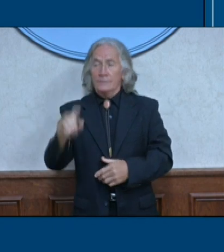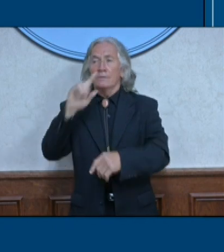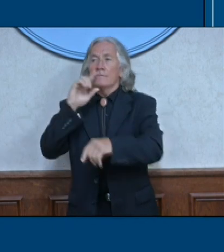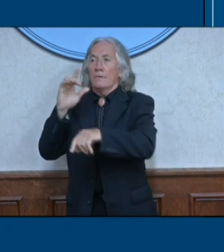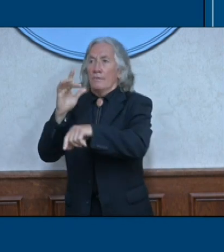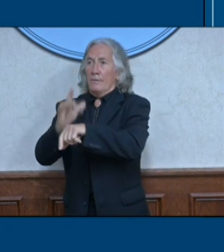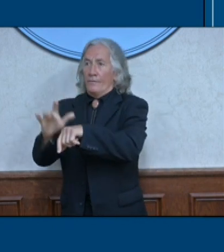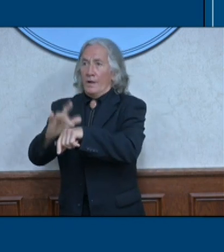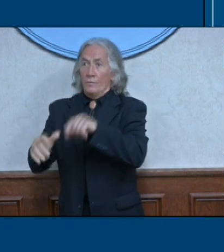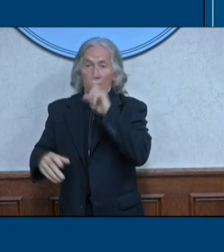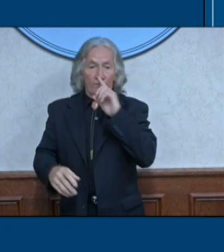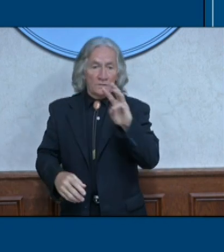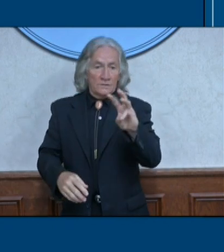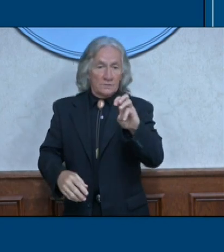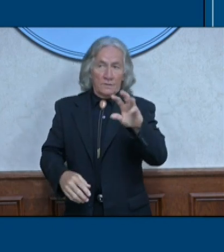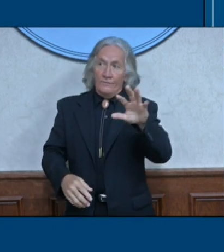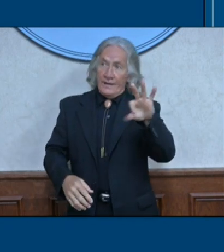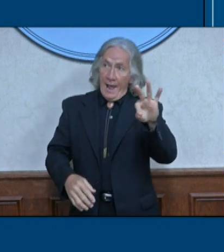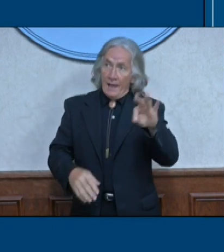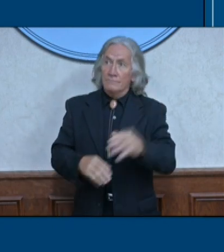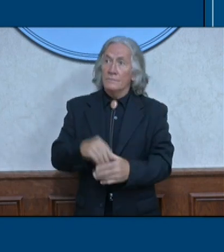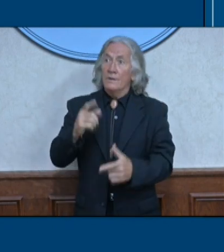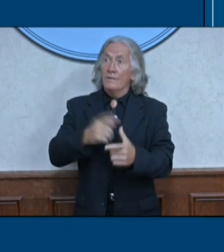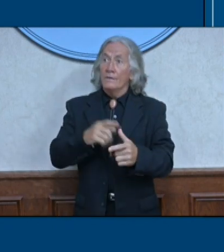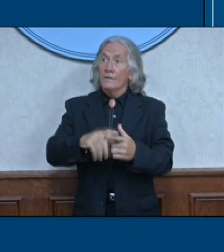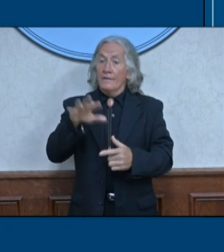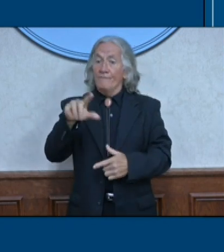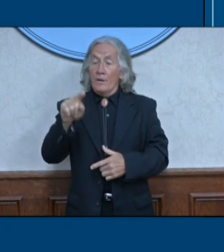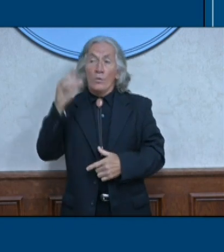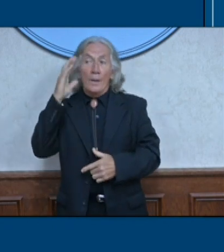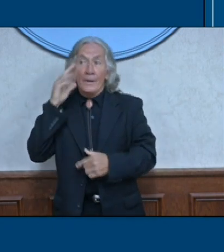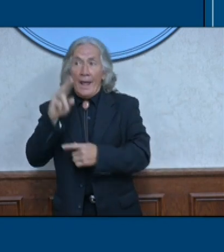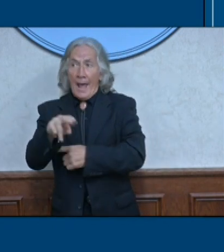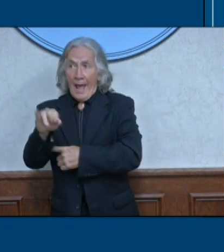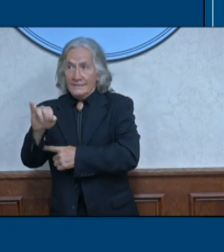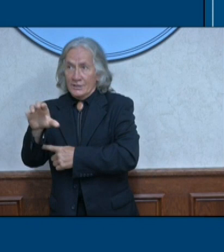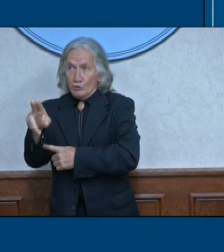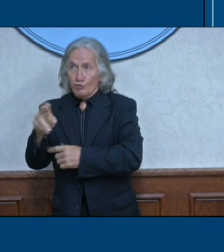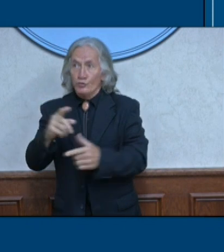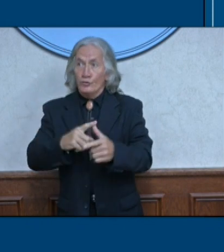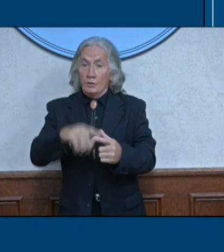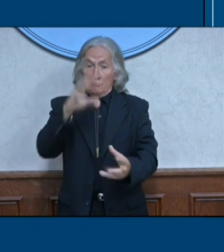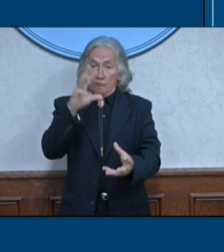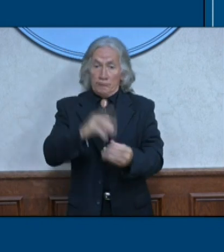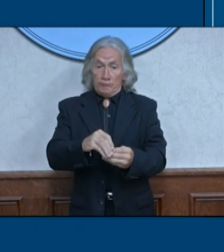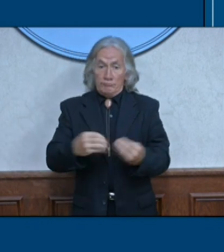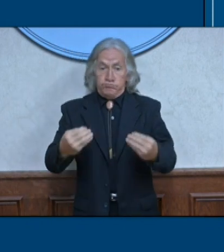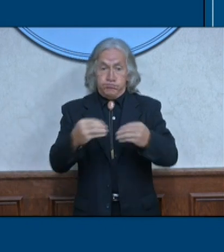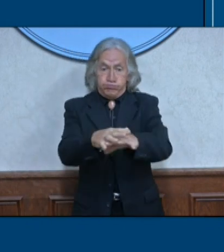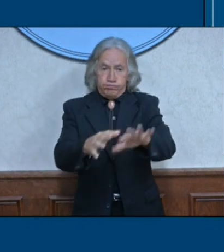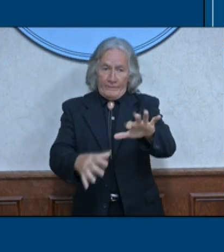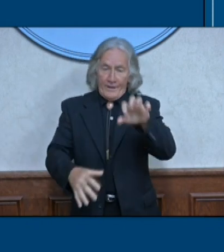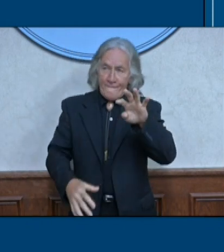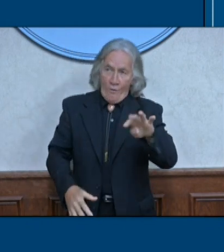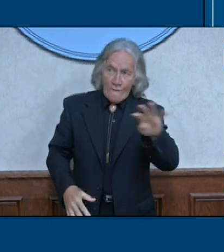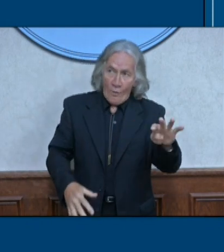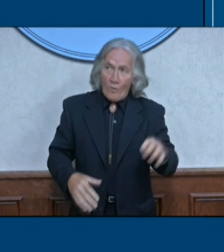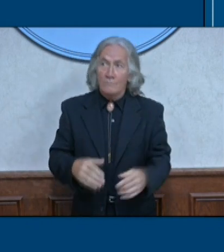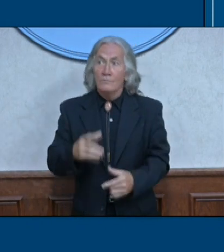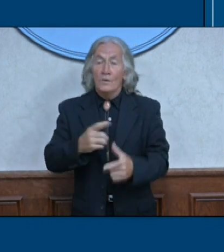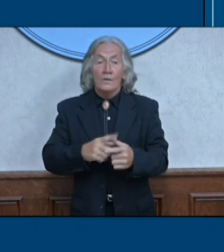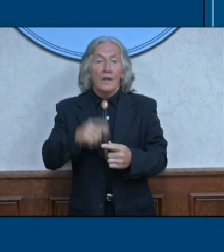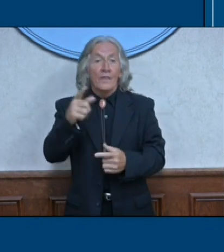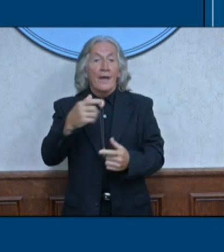are available for about 660. 51 ICU beds are available. They can surge into an additional 544